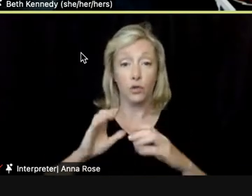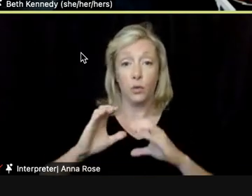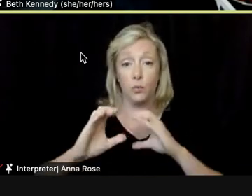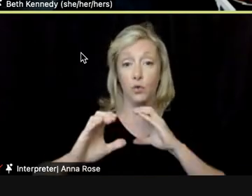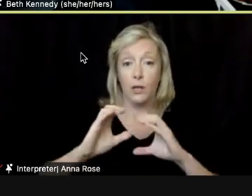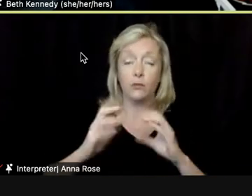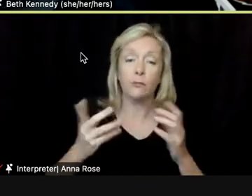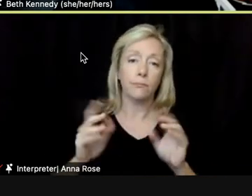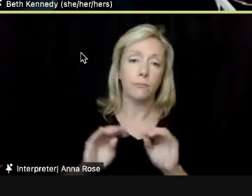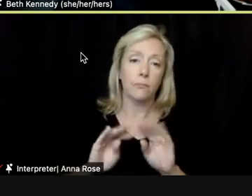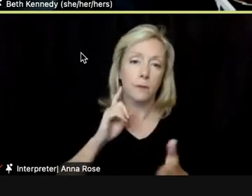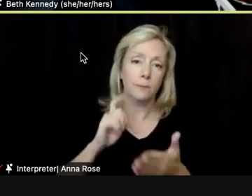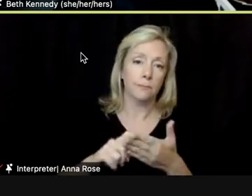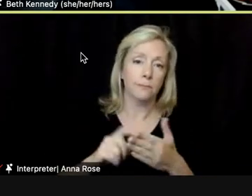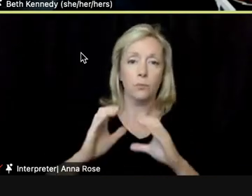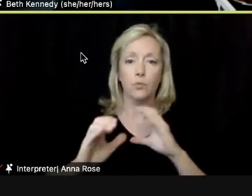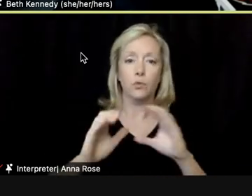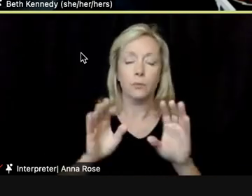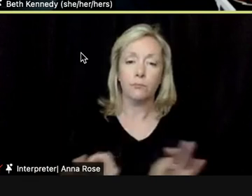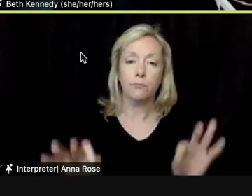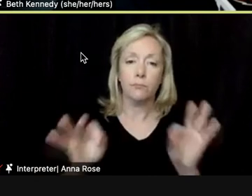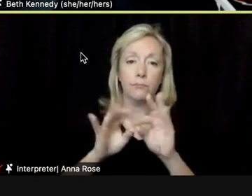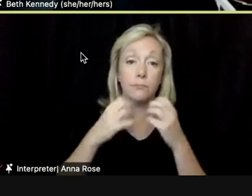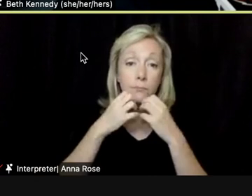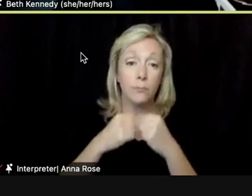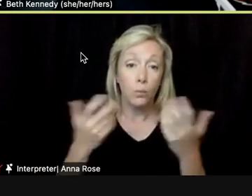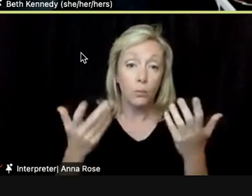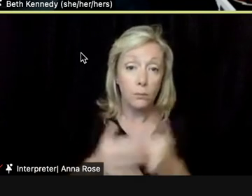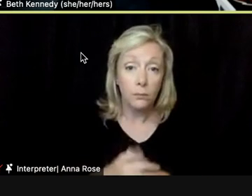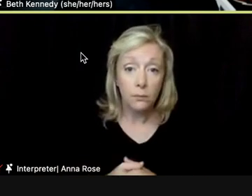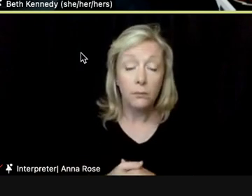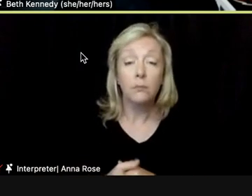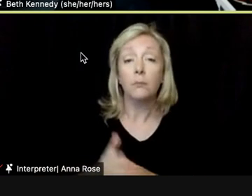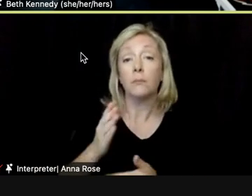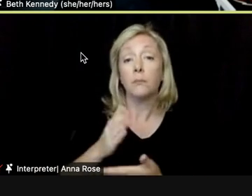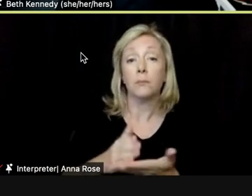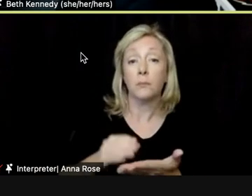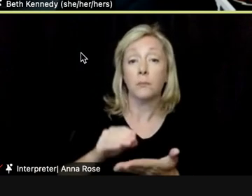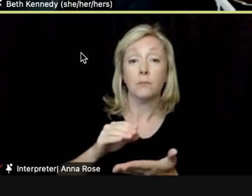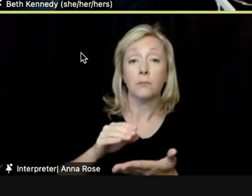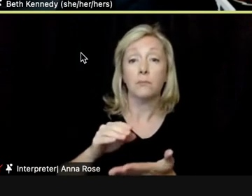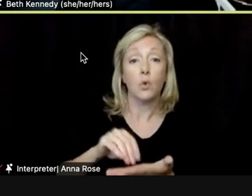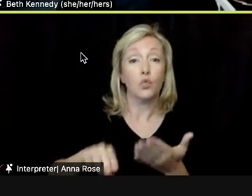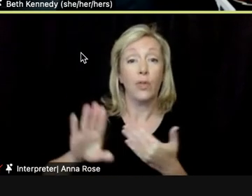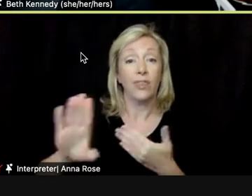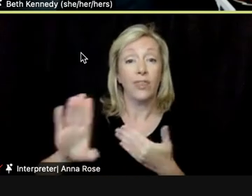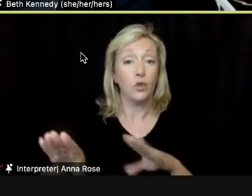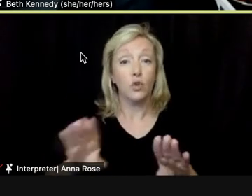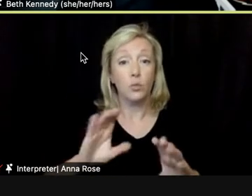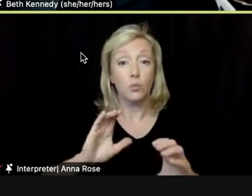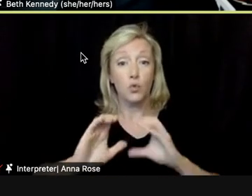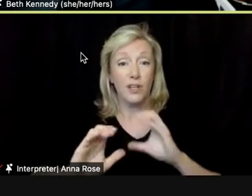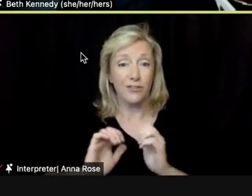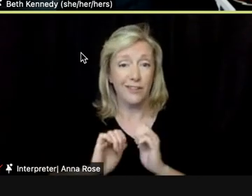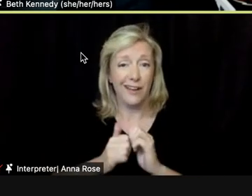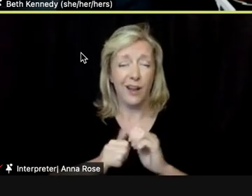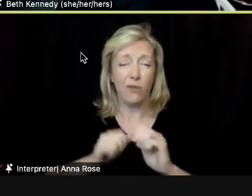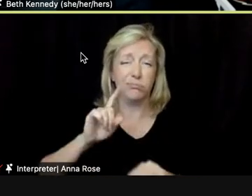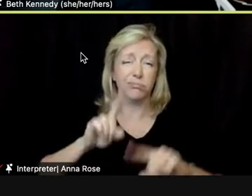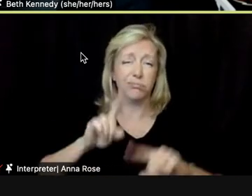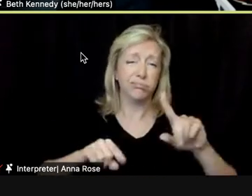most obvious one. That we have students who communicate with behavior, with objects,